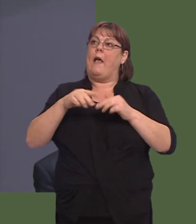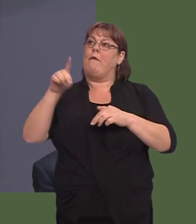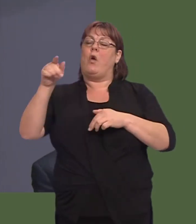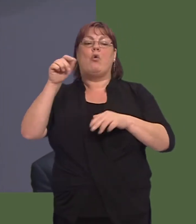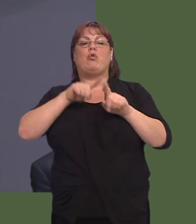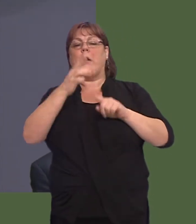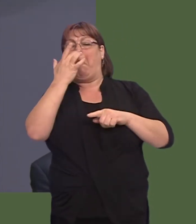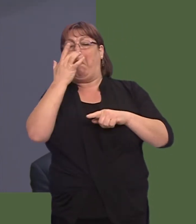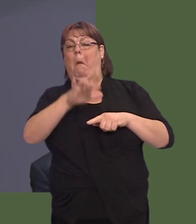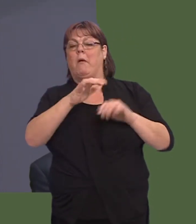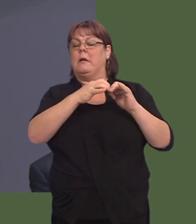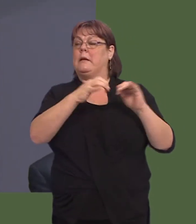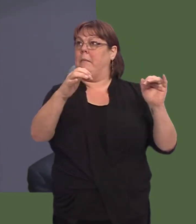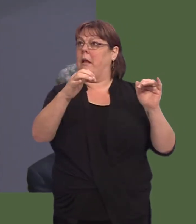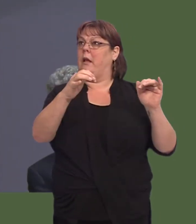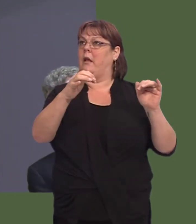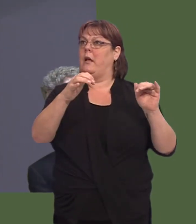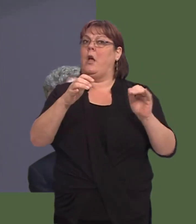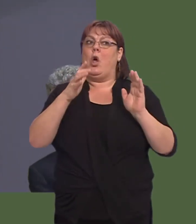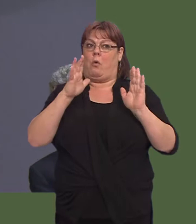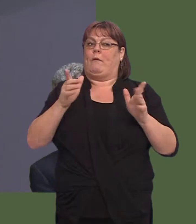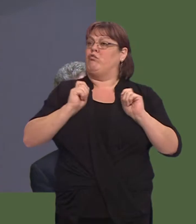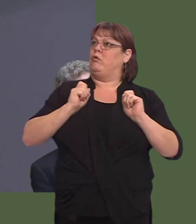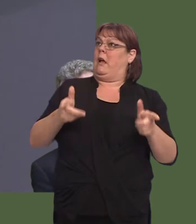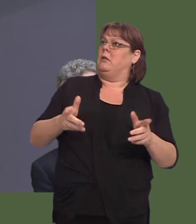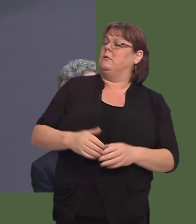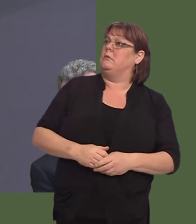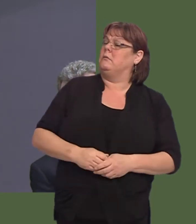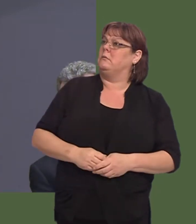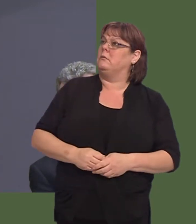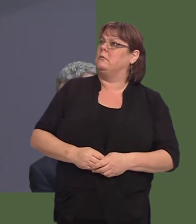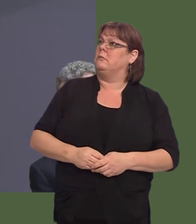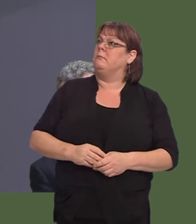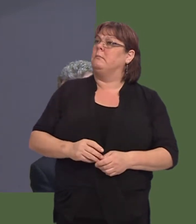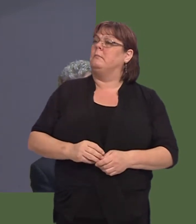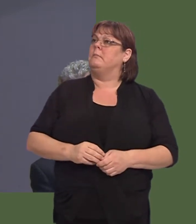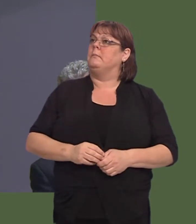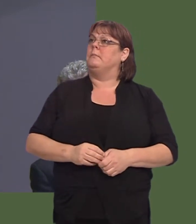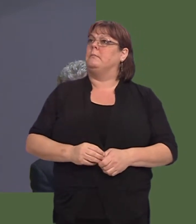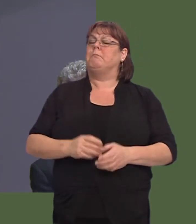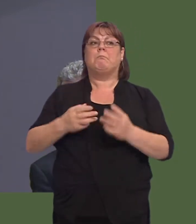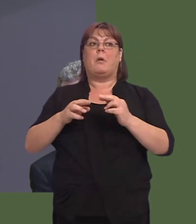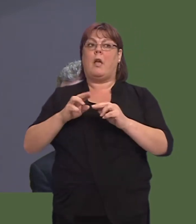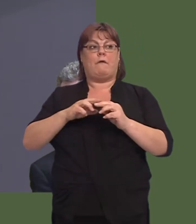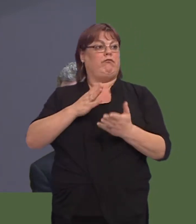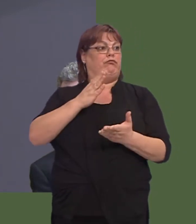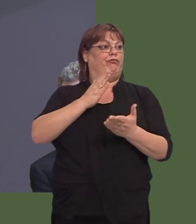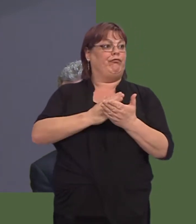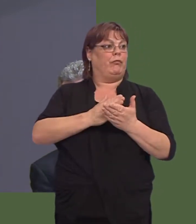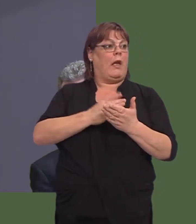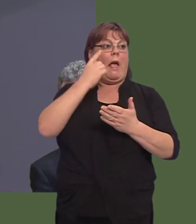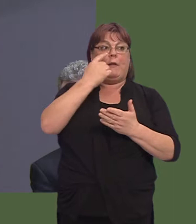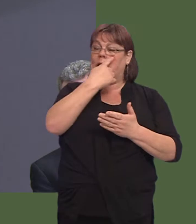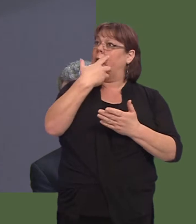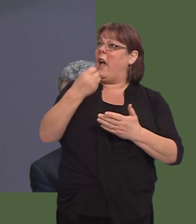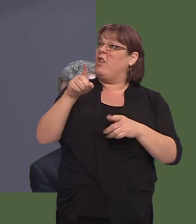the Assembly, you will be expected to tender your resignation. If you are found to have misled this Assembly,